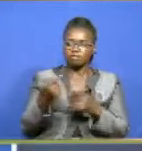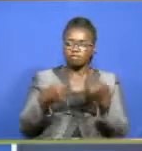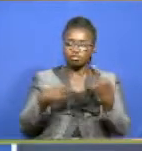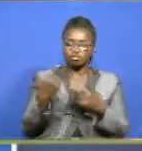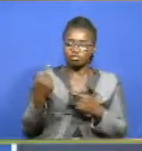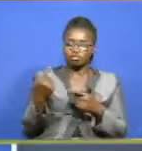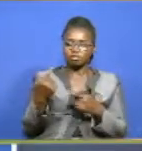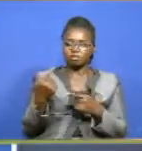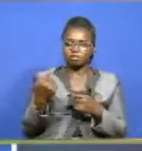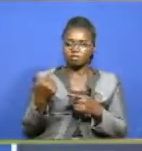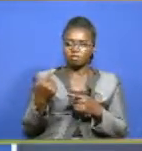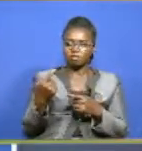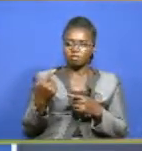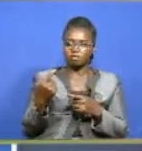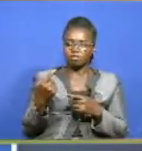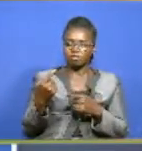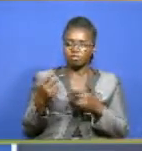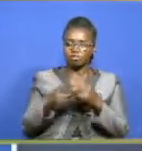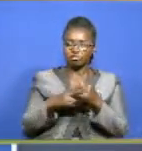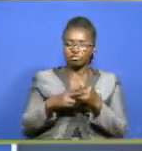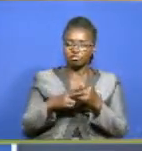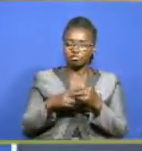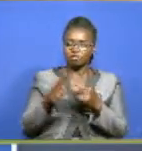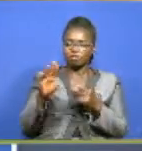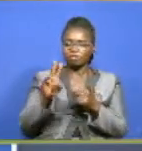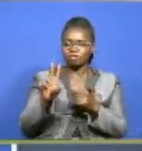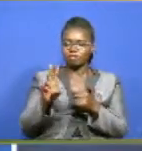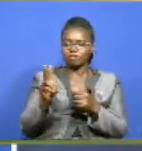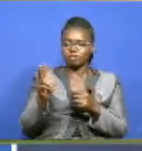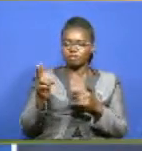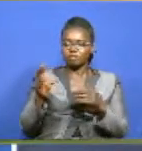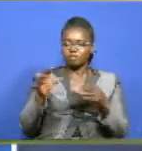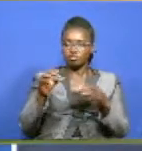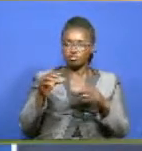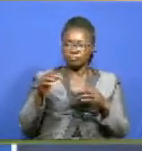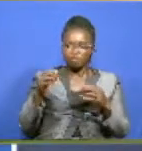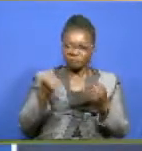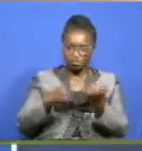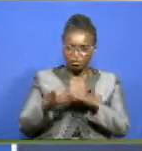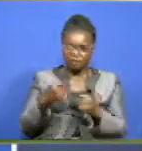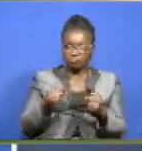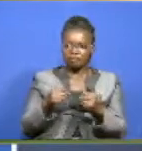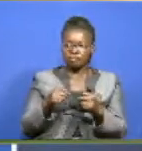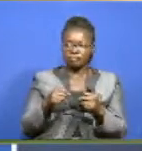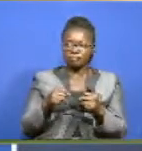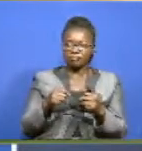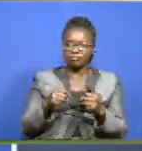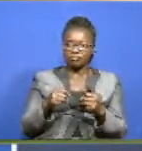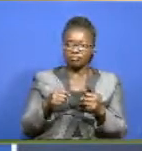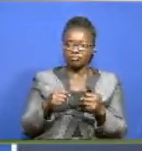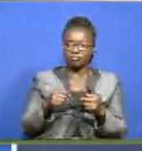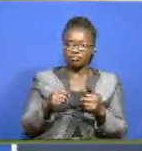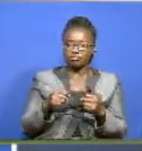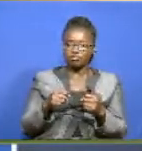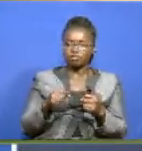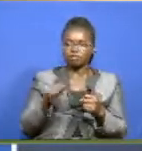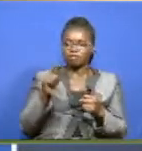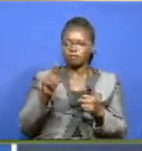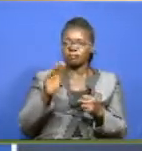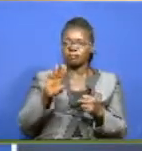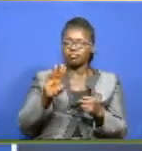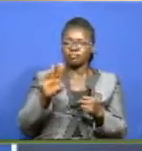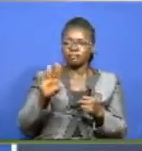the Kenya Savannah Classic, that is the seventh of 42 events on the European Tour calendar, will take home 145,500